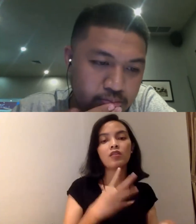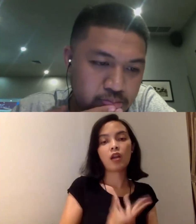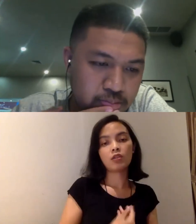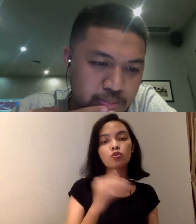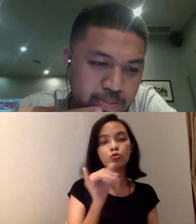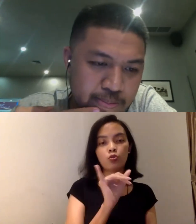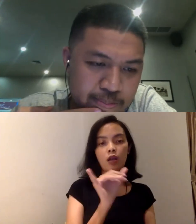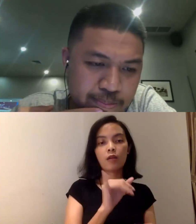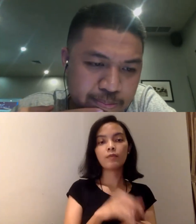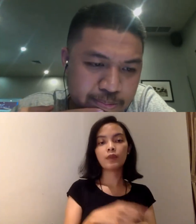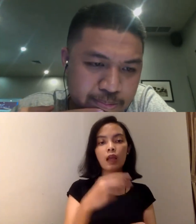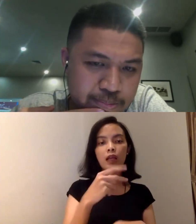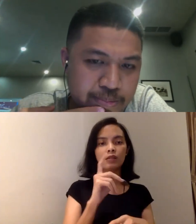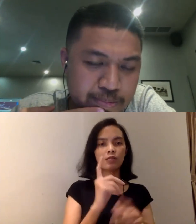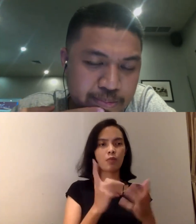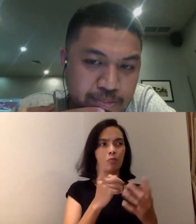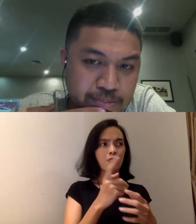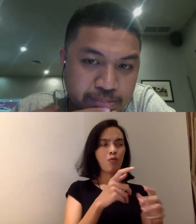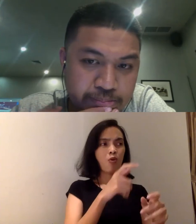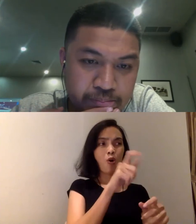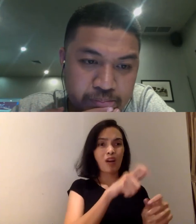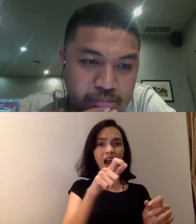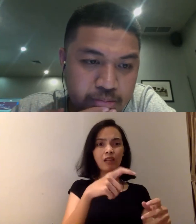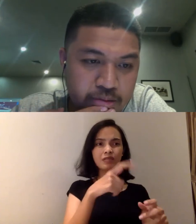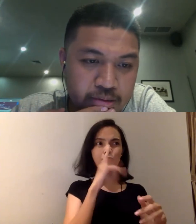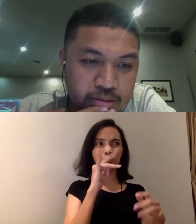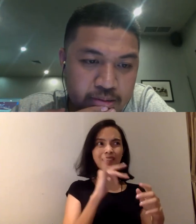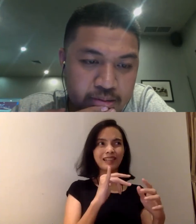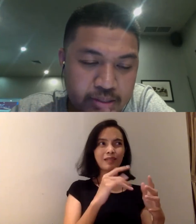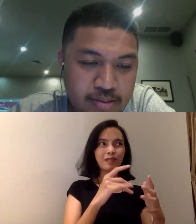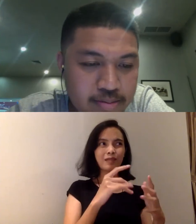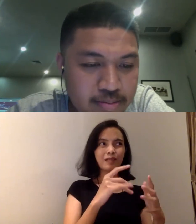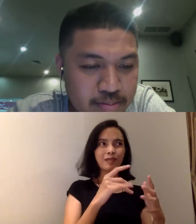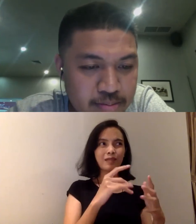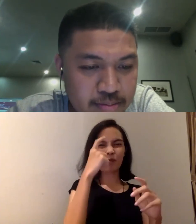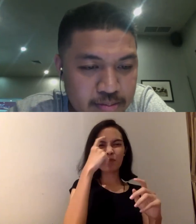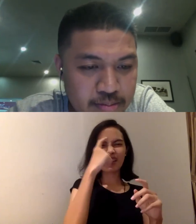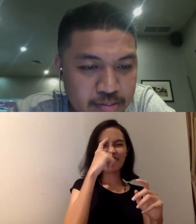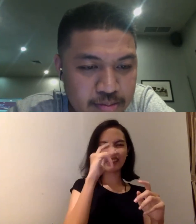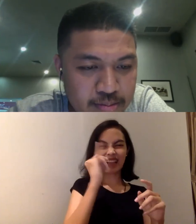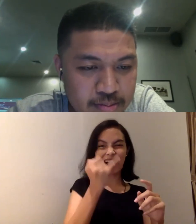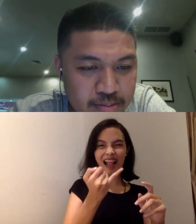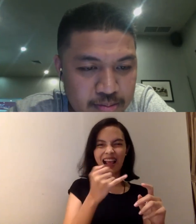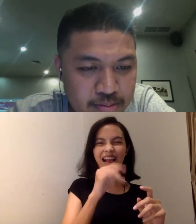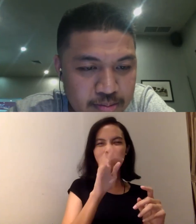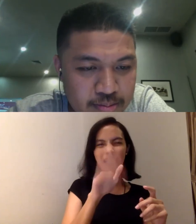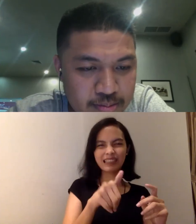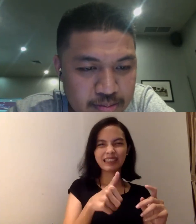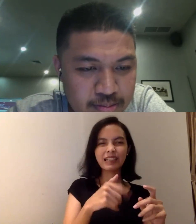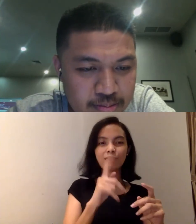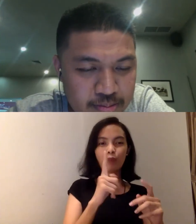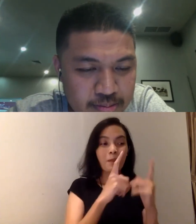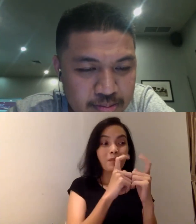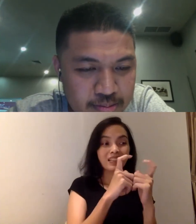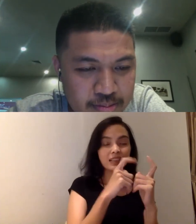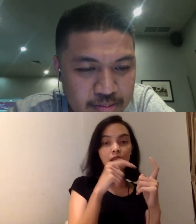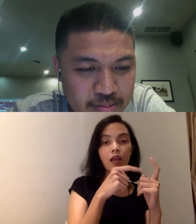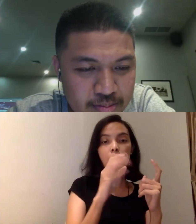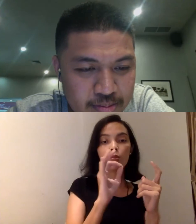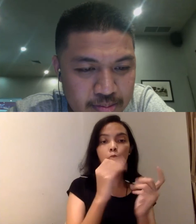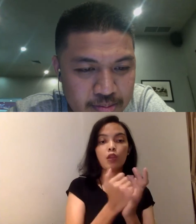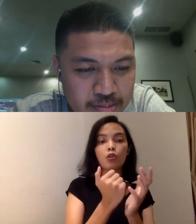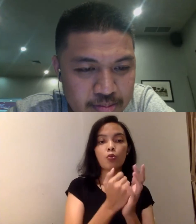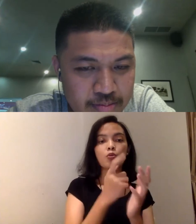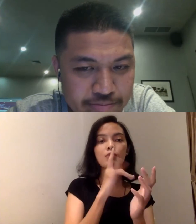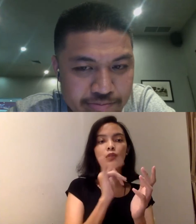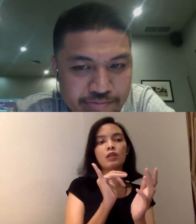sometimes they can have lots of biases, and dating someone doesn't really change that, because sometimes dating is not an equal